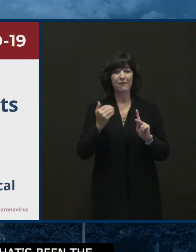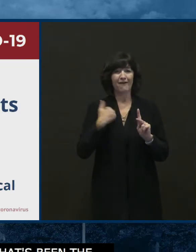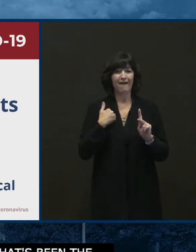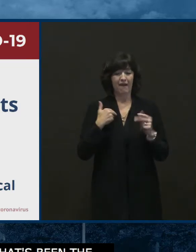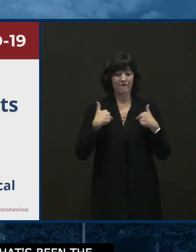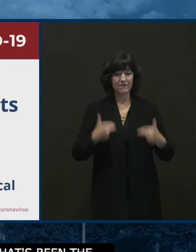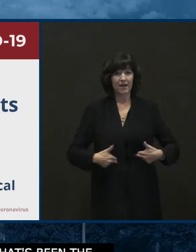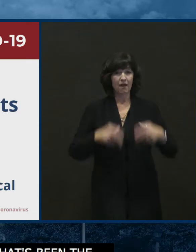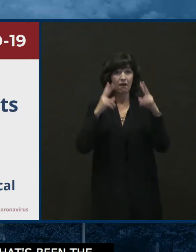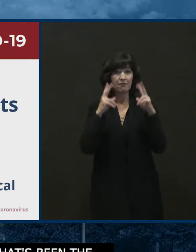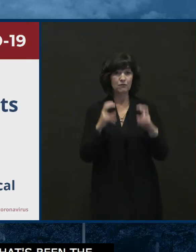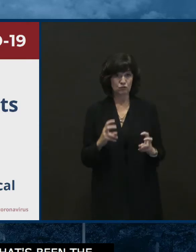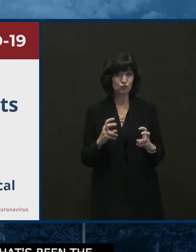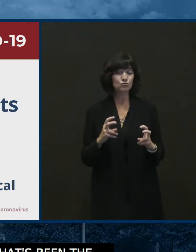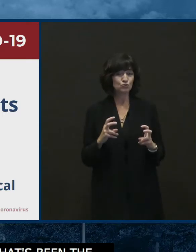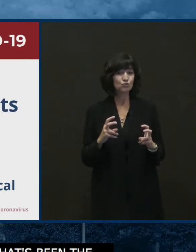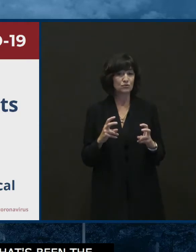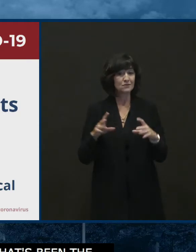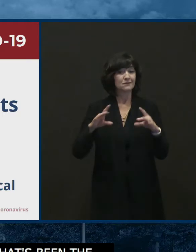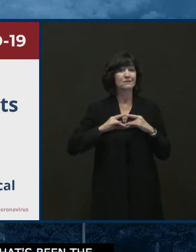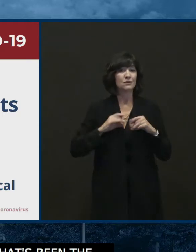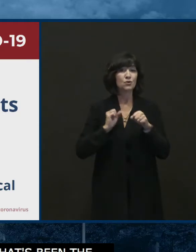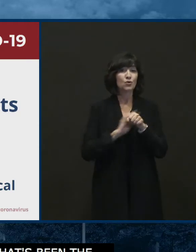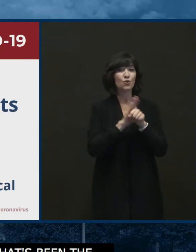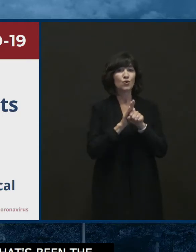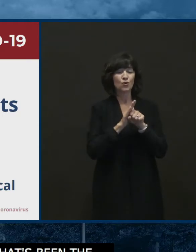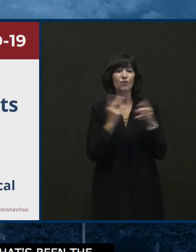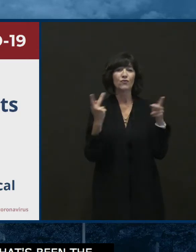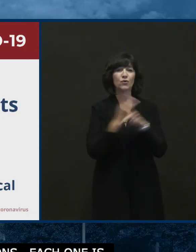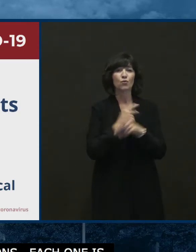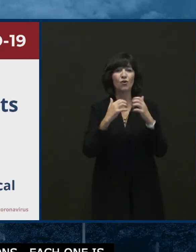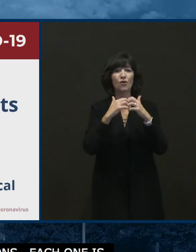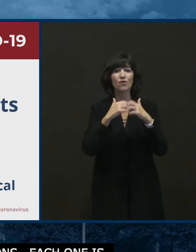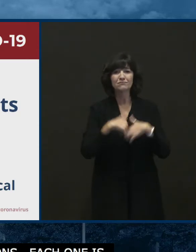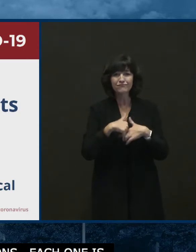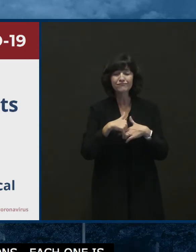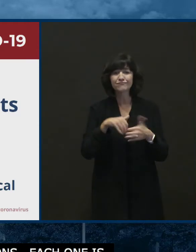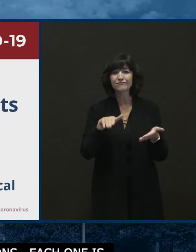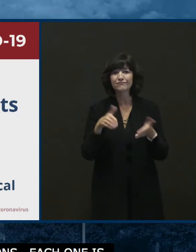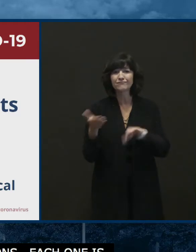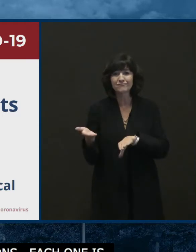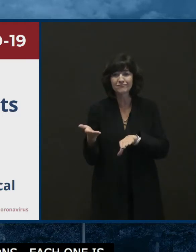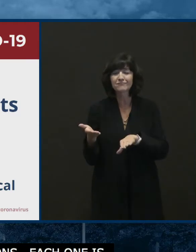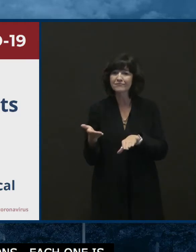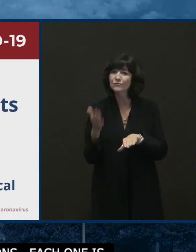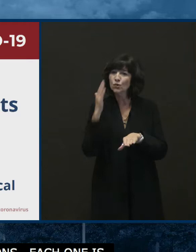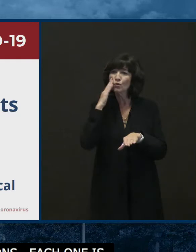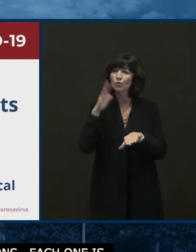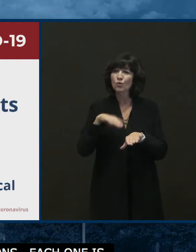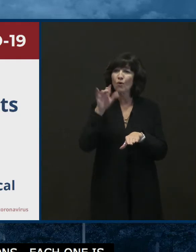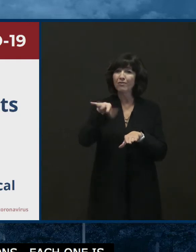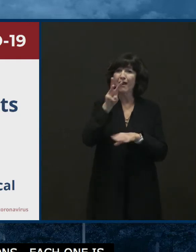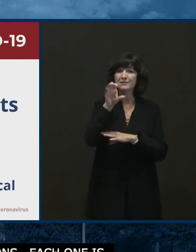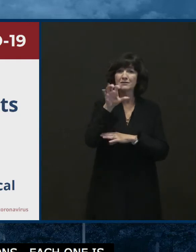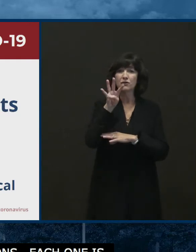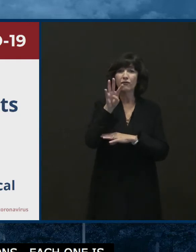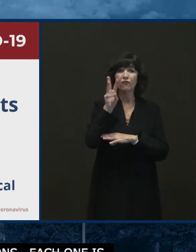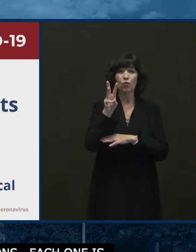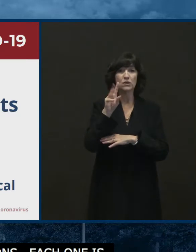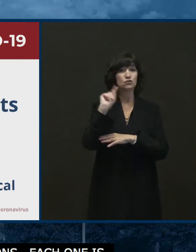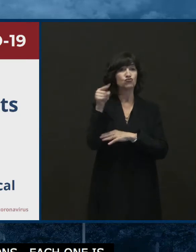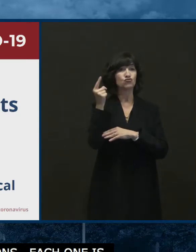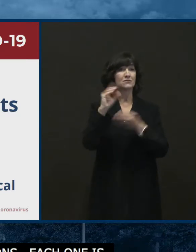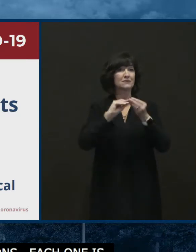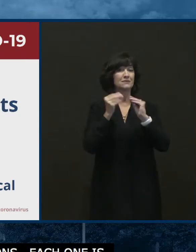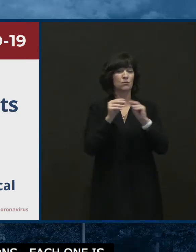life. Mother, father, grandmother, grandfather, a neighbor, somebody that we've known and loved throughout their lives,